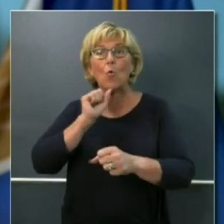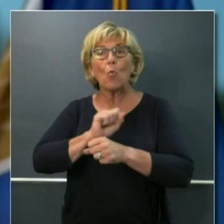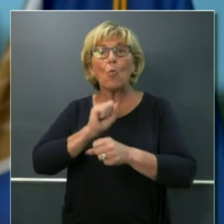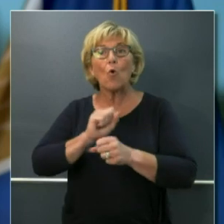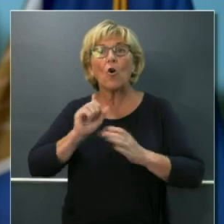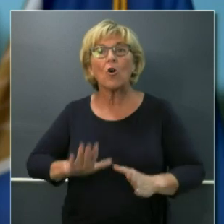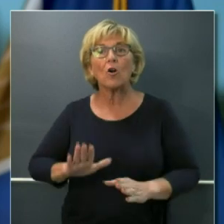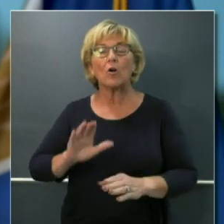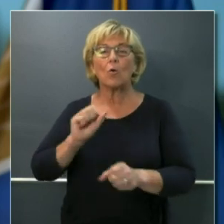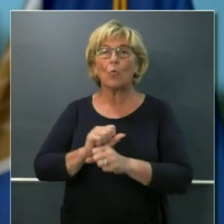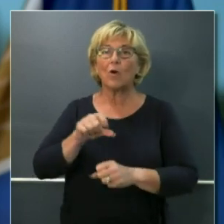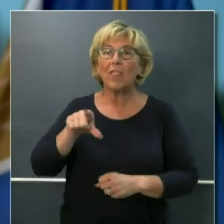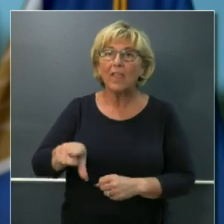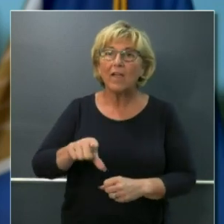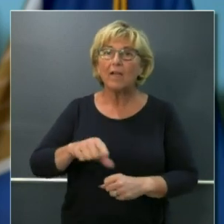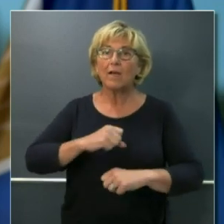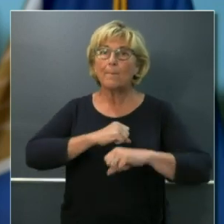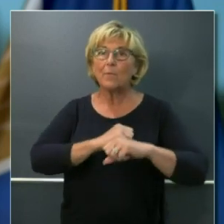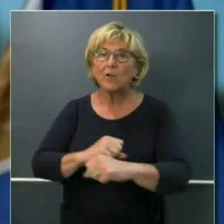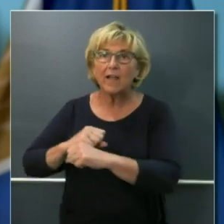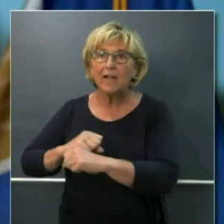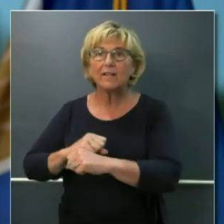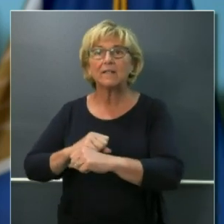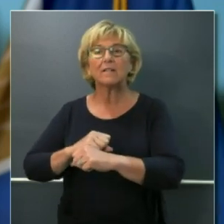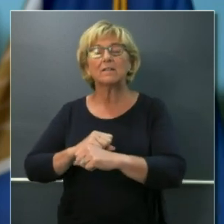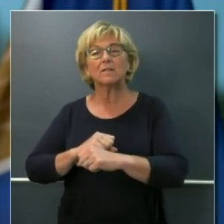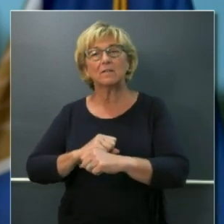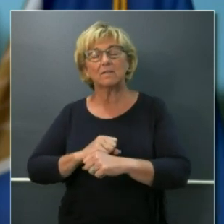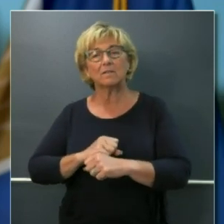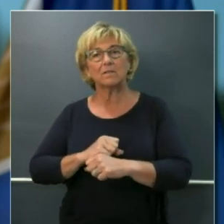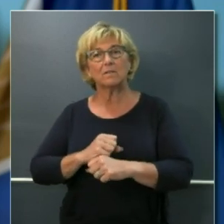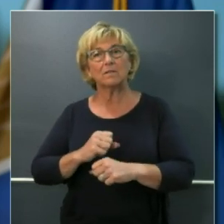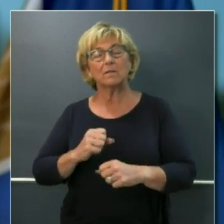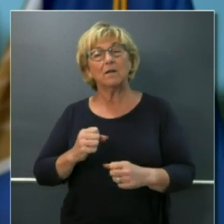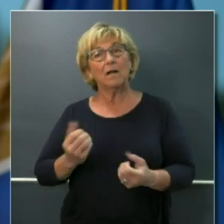protecting businesses as entities in the